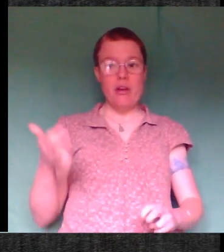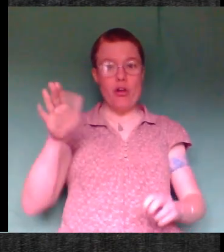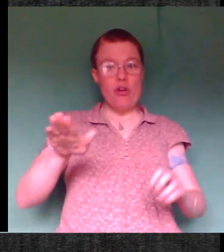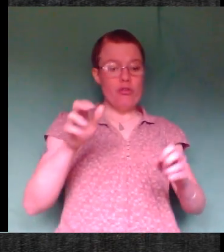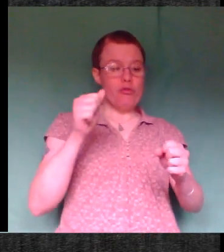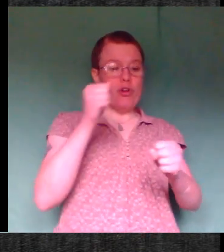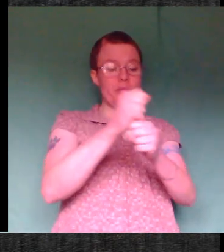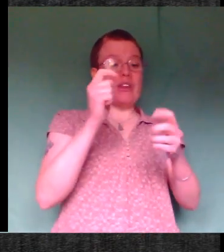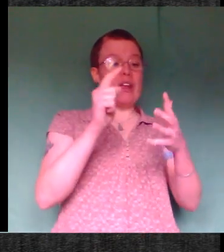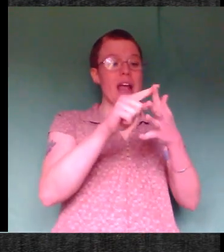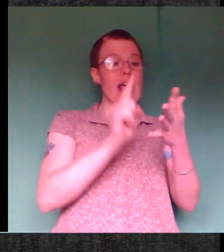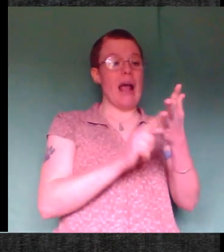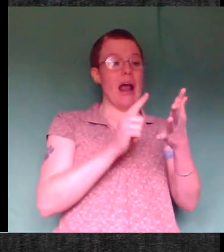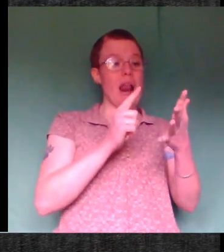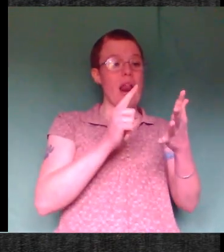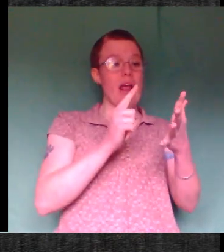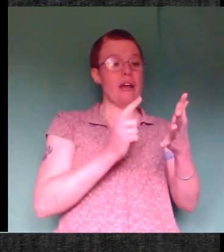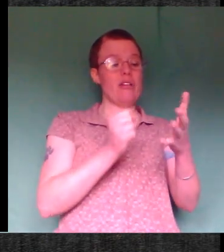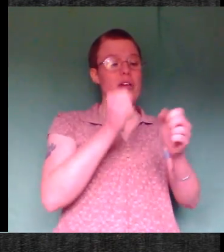already picked them up.